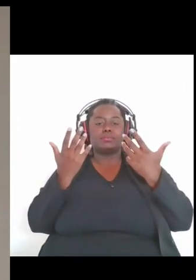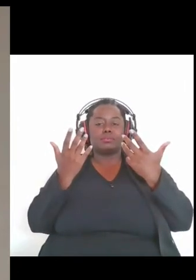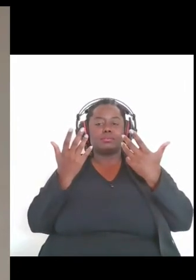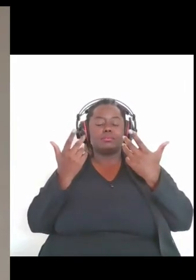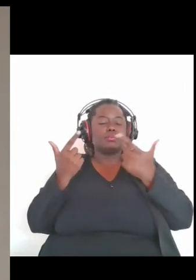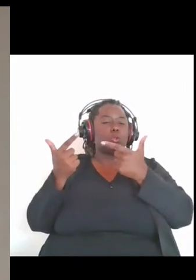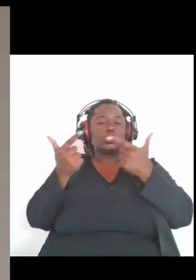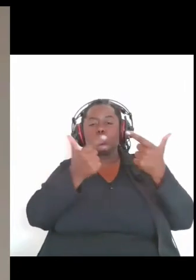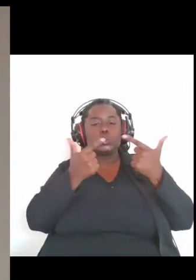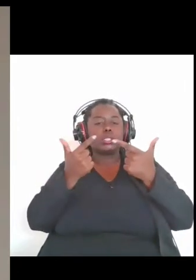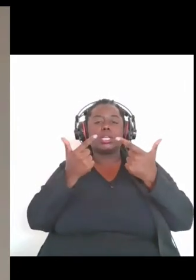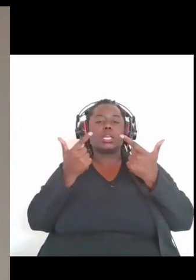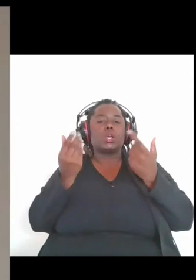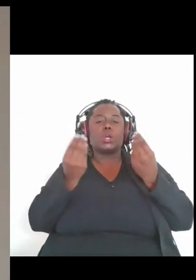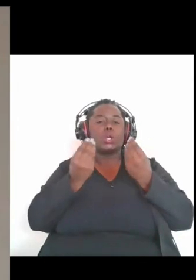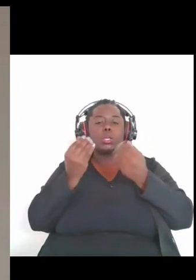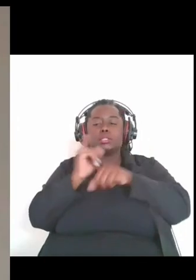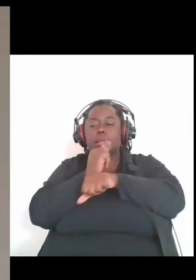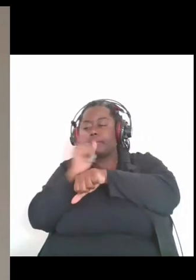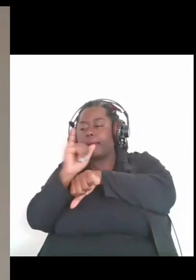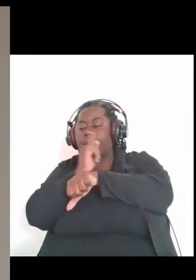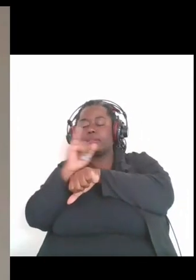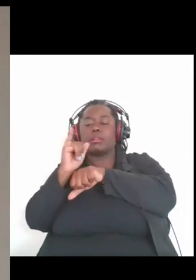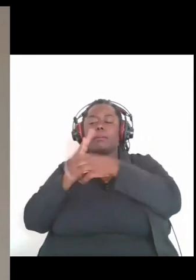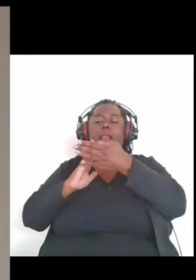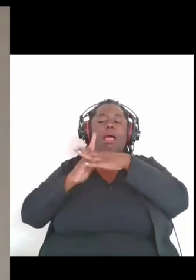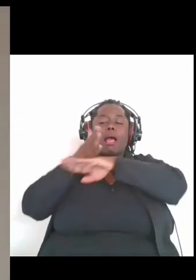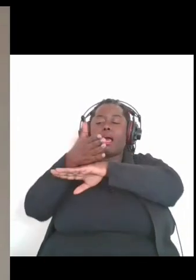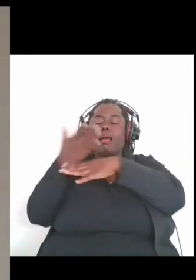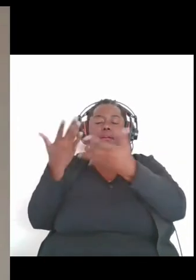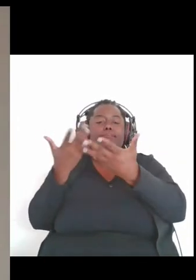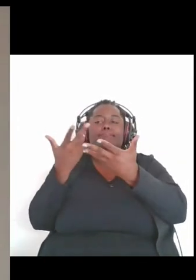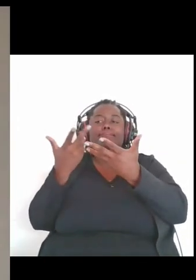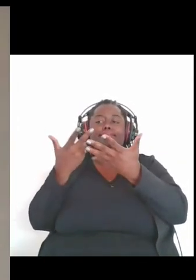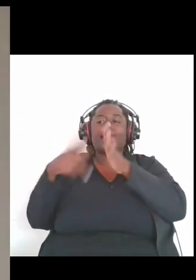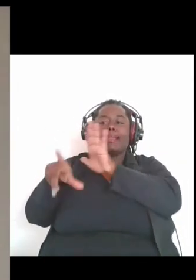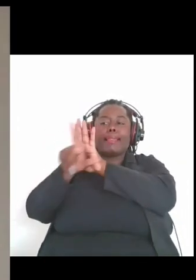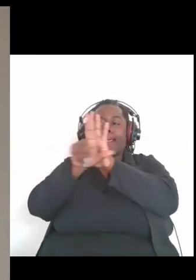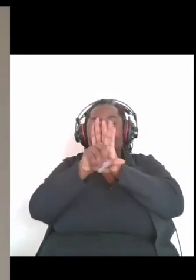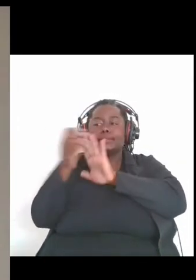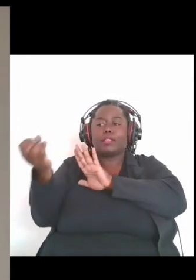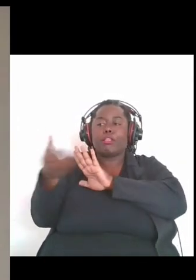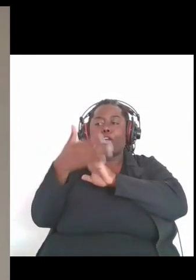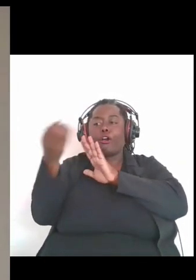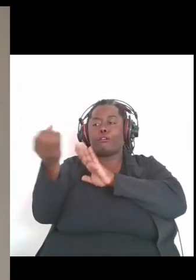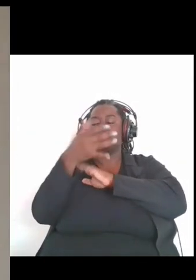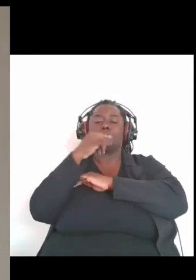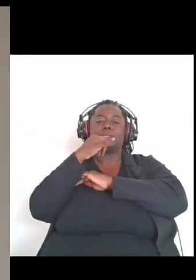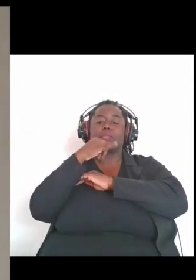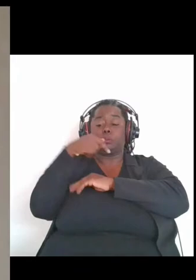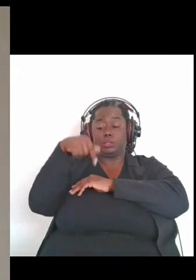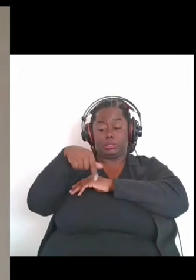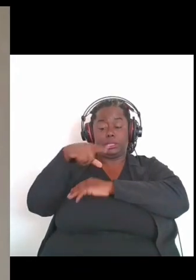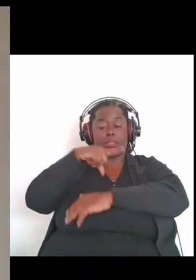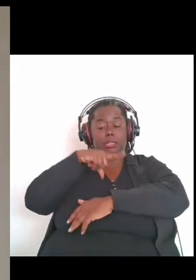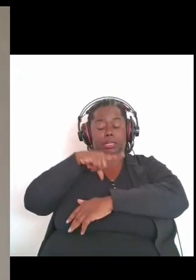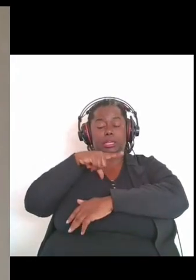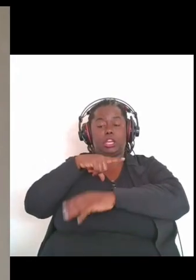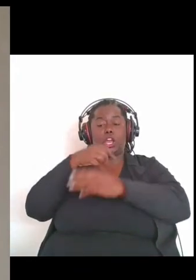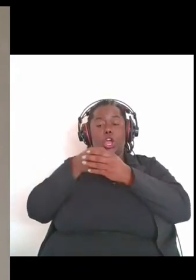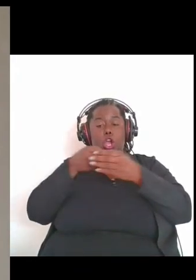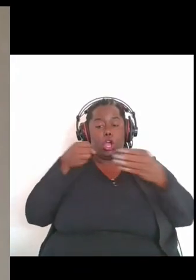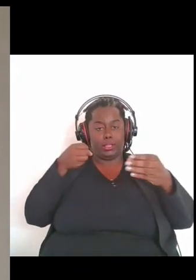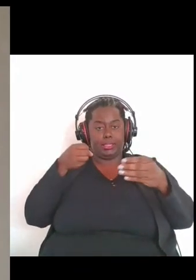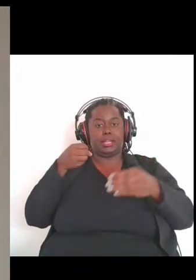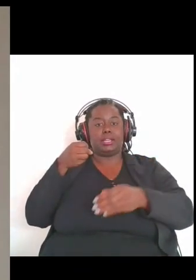tools to access the new laws that exist in Argentina for example there is a